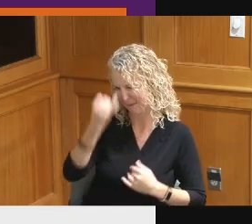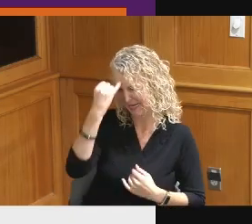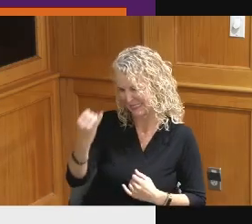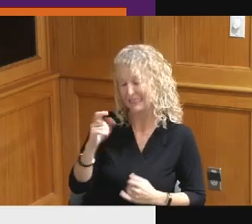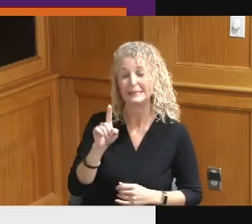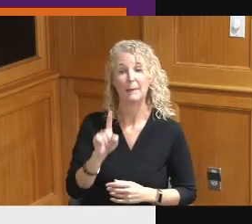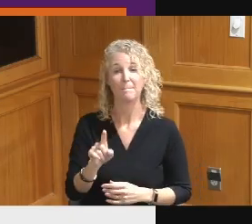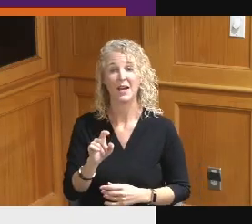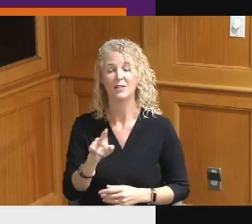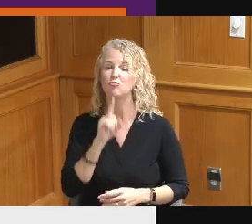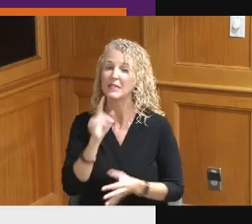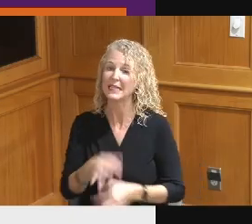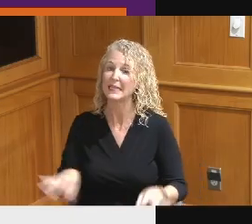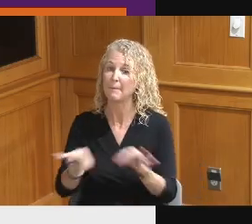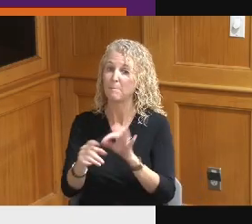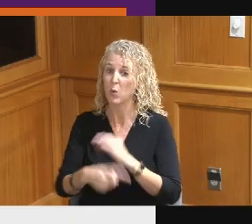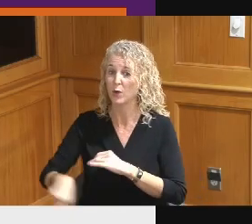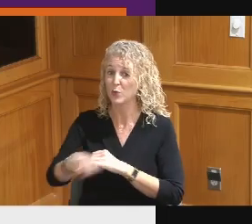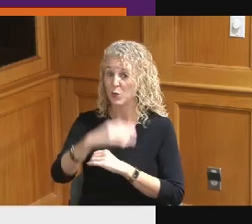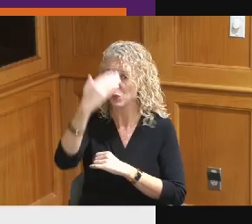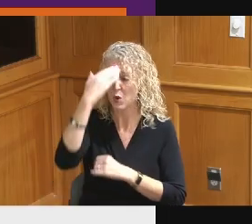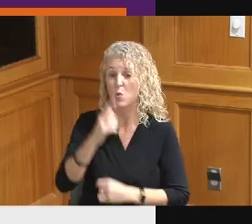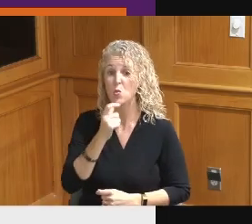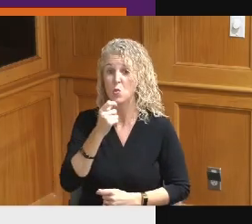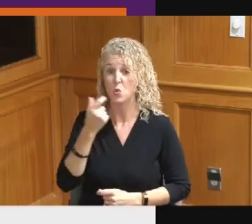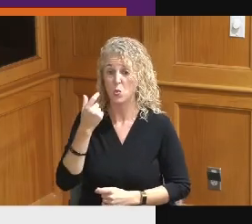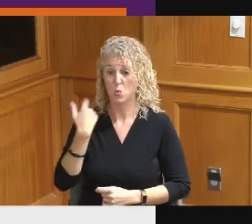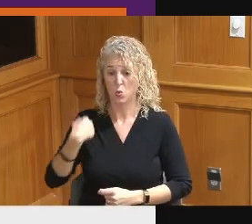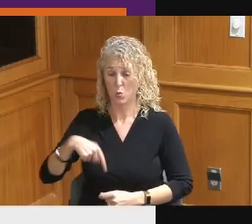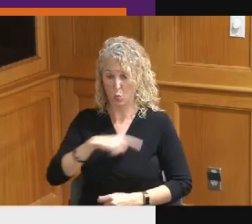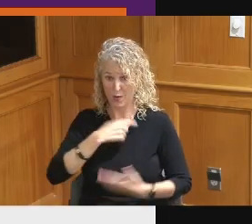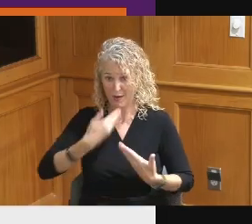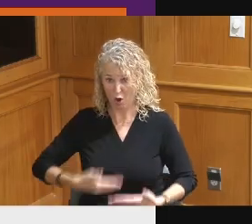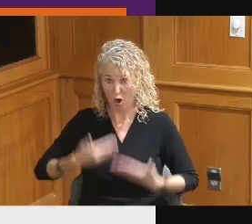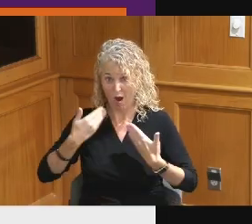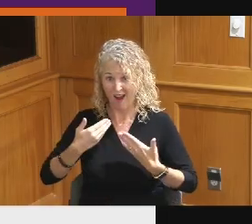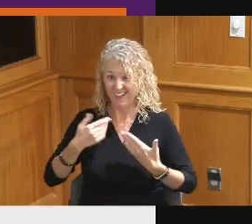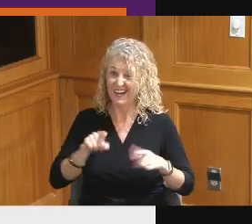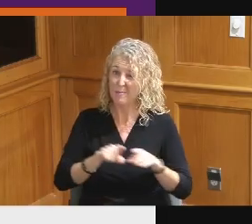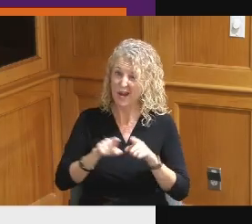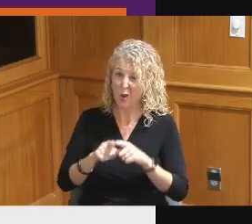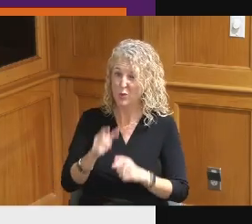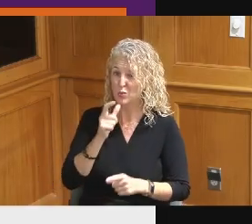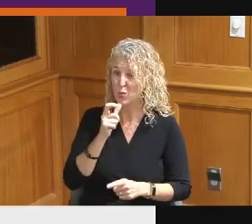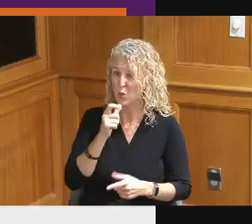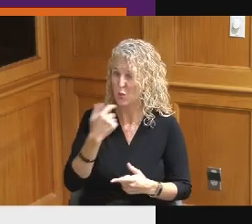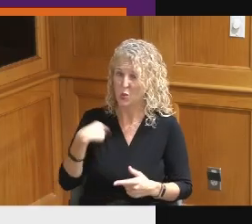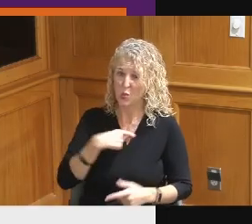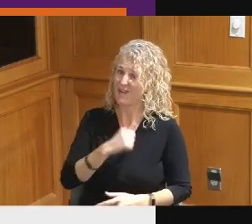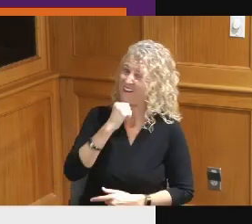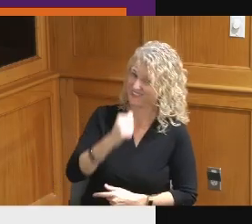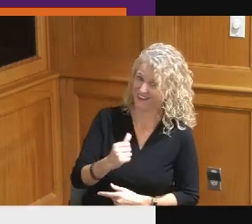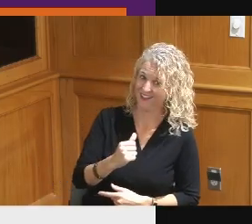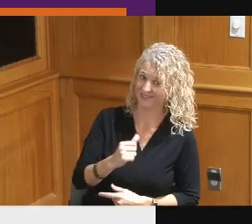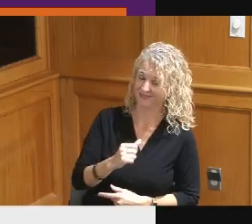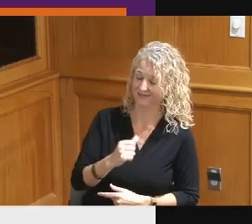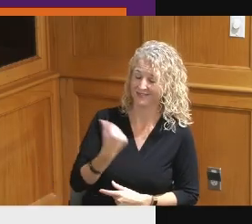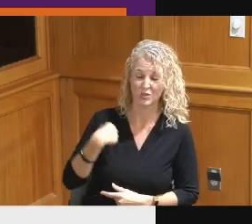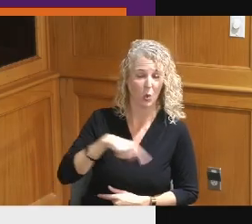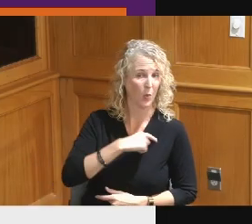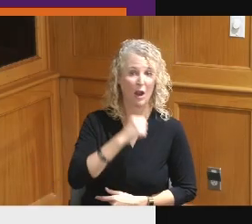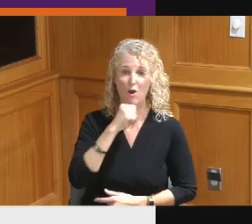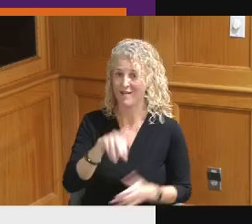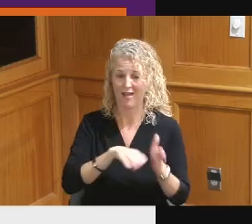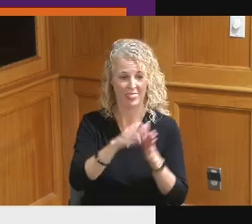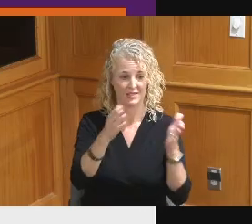But it's important to sort of lay out at the beginning, that's not, and it's a little bit obvious, just to be clear, that's not our role as the financier,